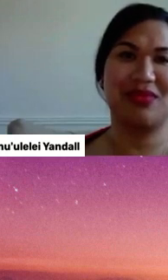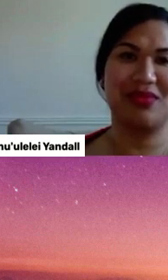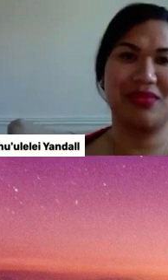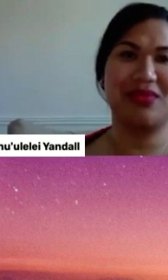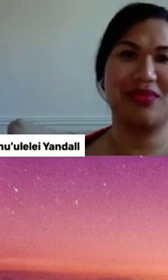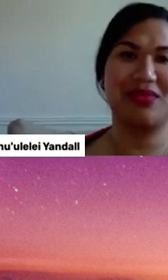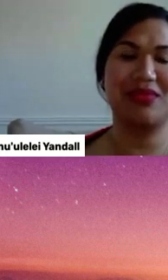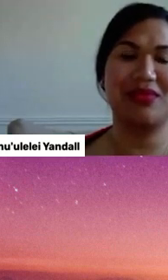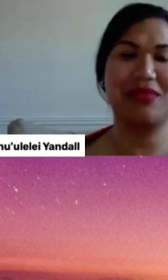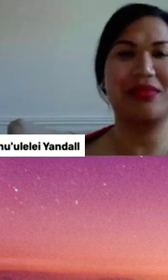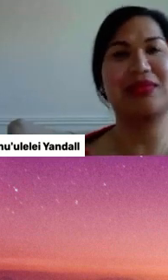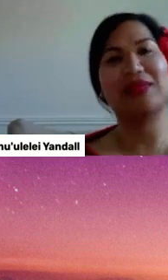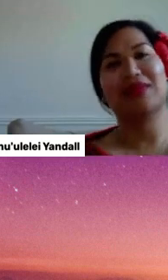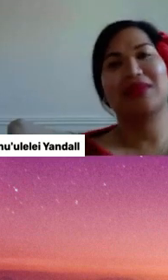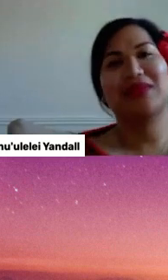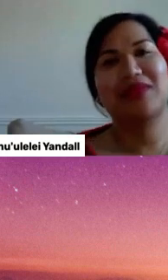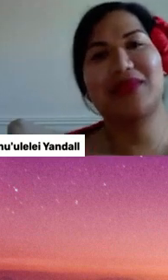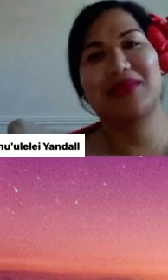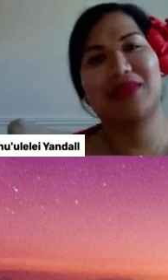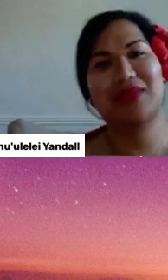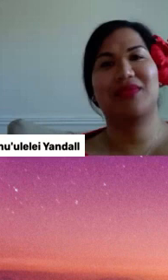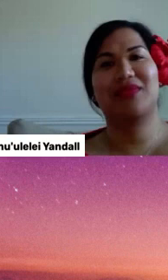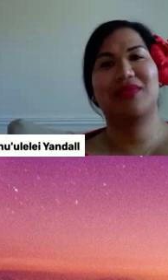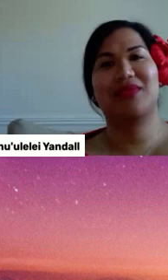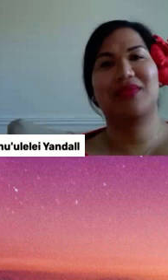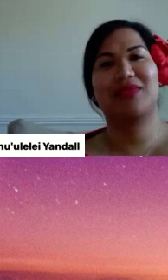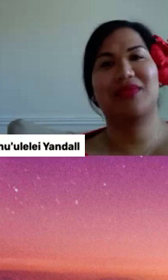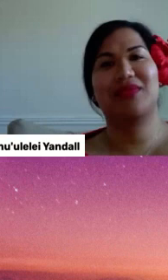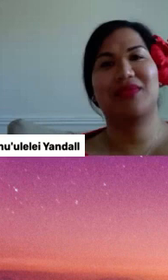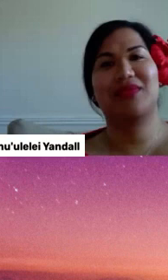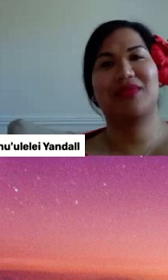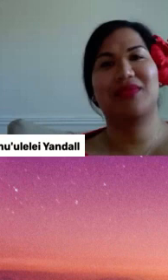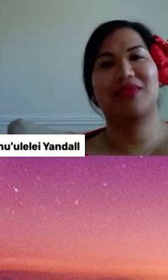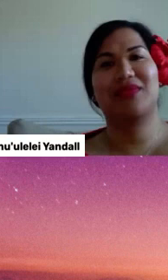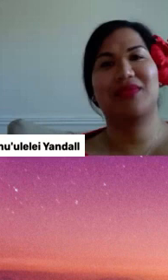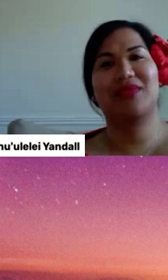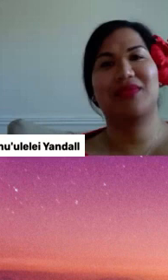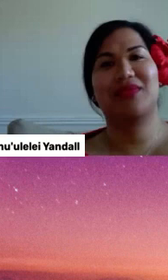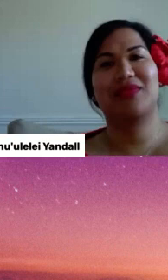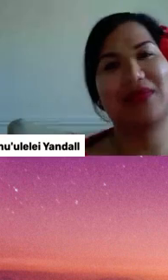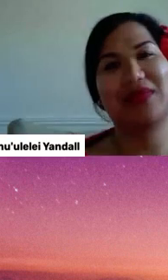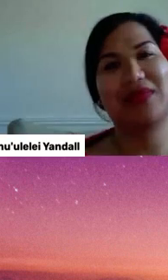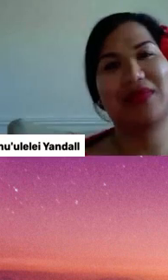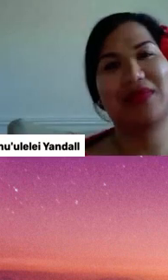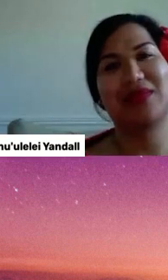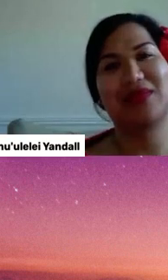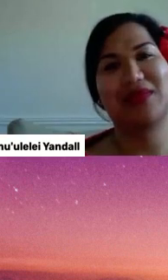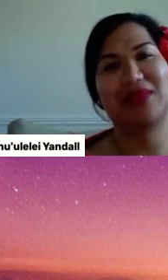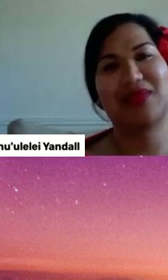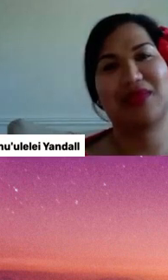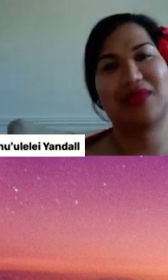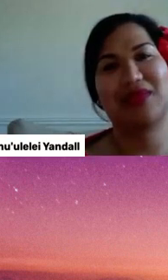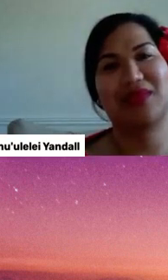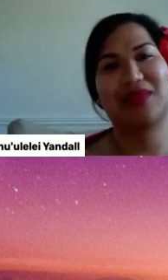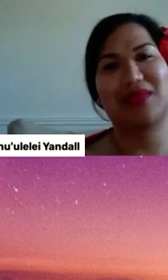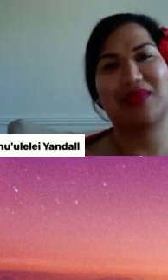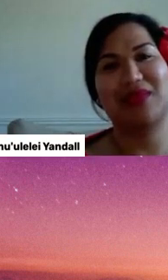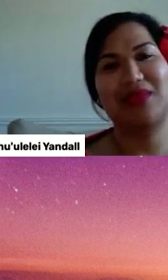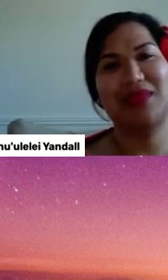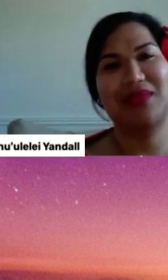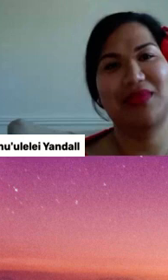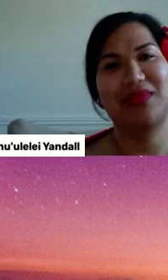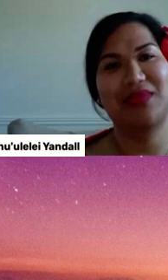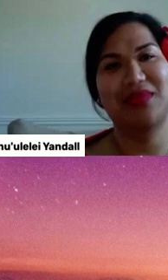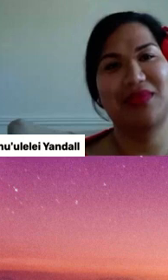Black femmes in King County, Washington, Black trans women and femmes. And who are my people?